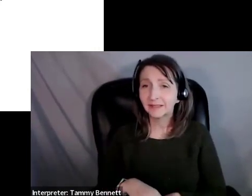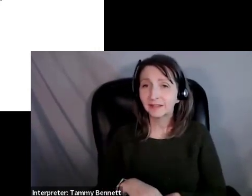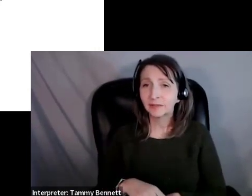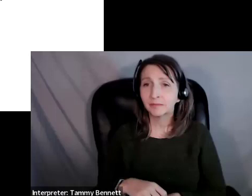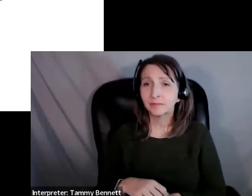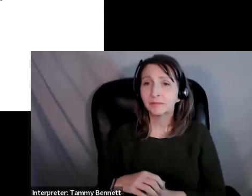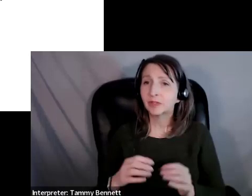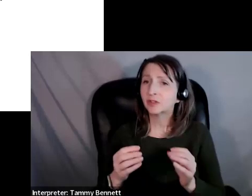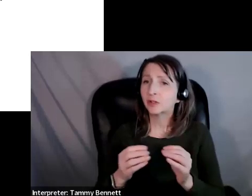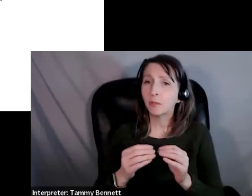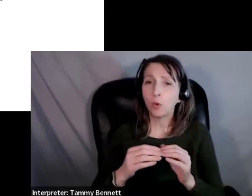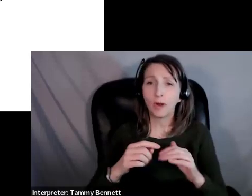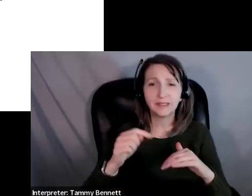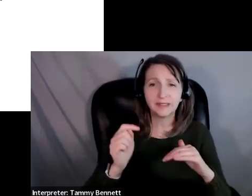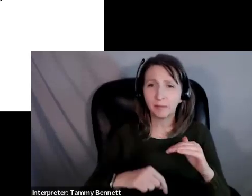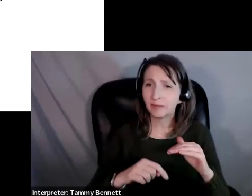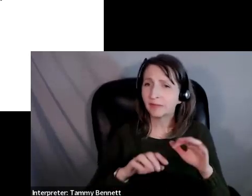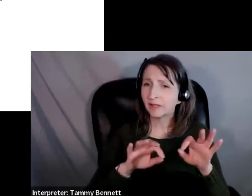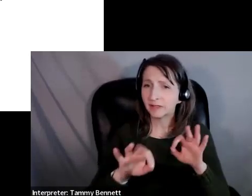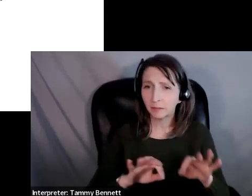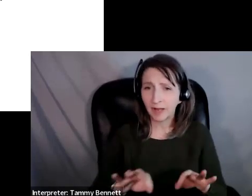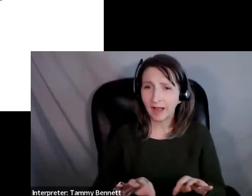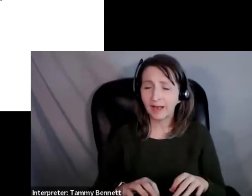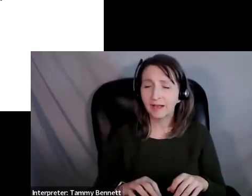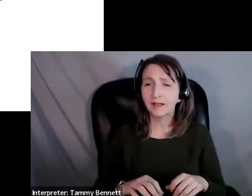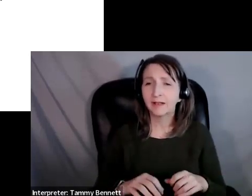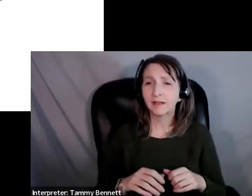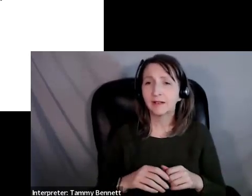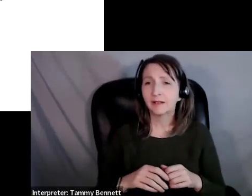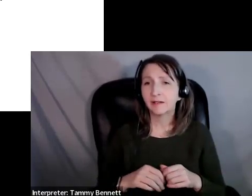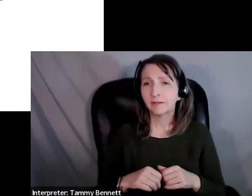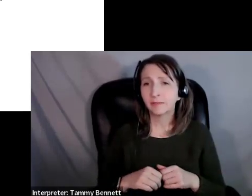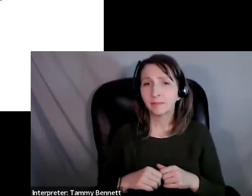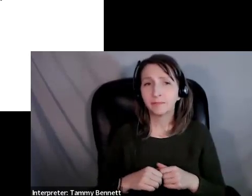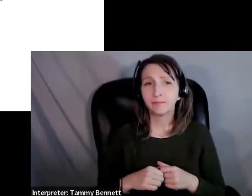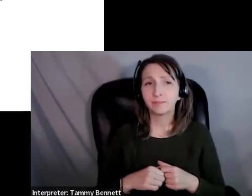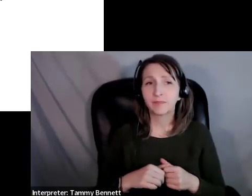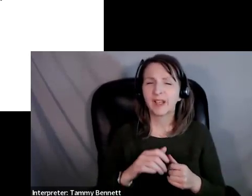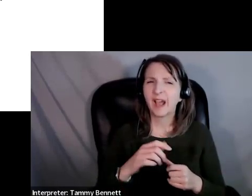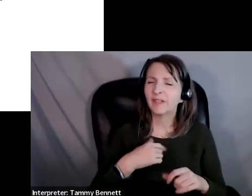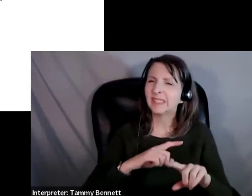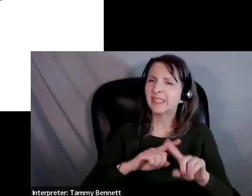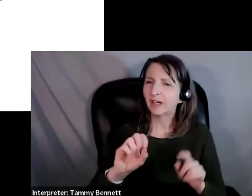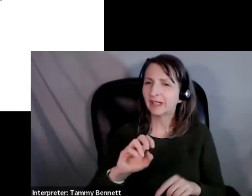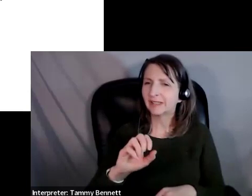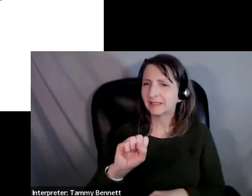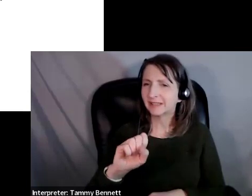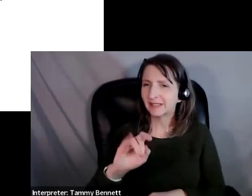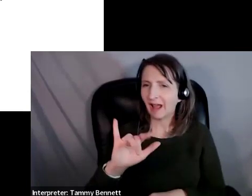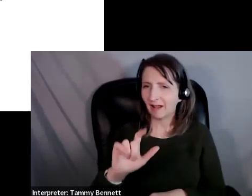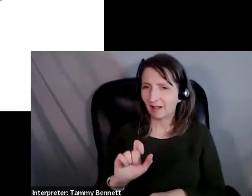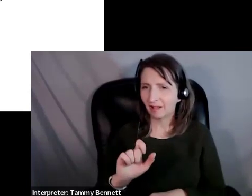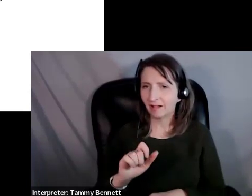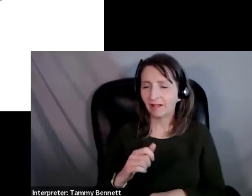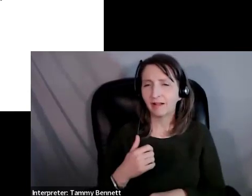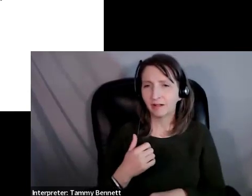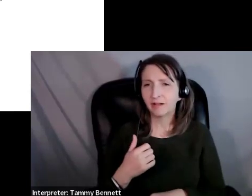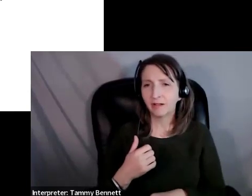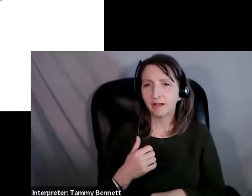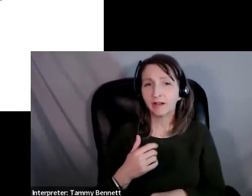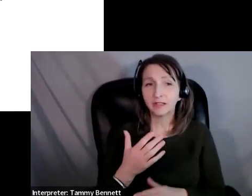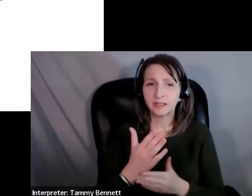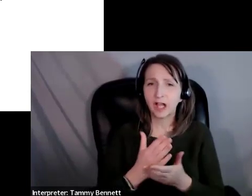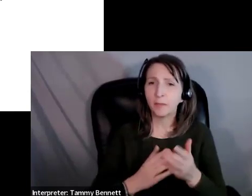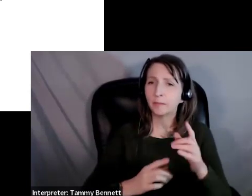in depth than there's so many more of them, but in their style where the first is, this one is mine. So they have like maybe some, uh, differentiated